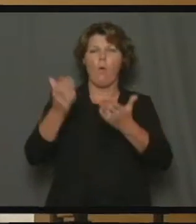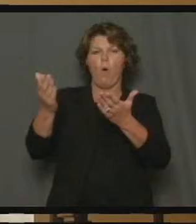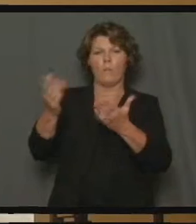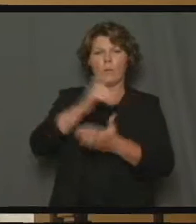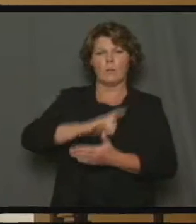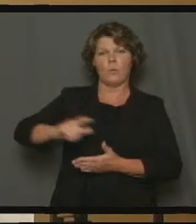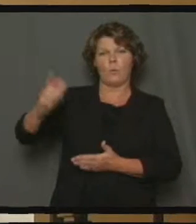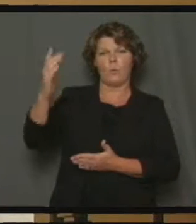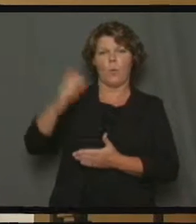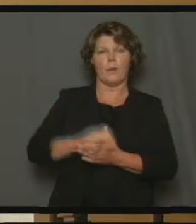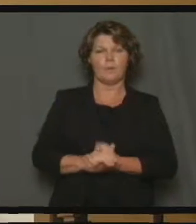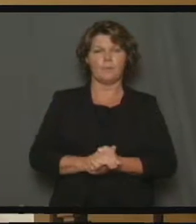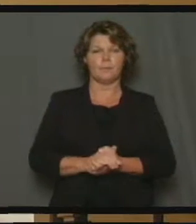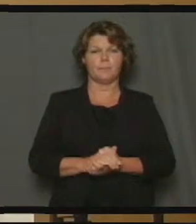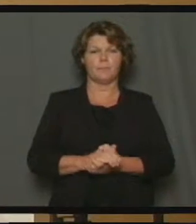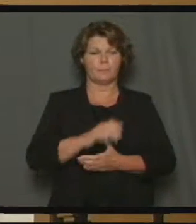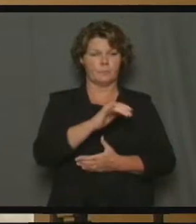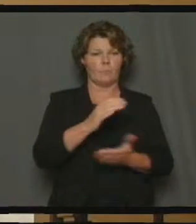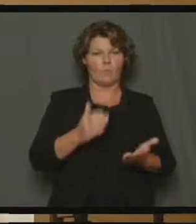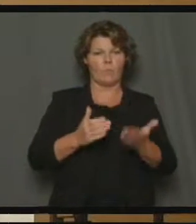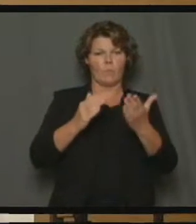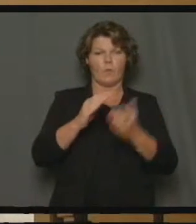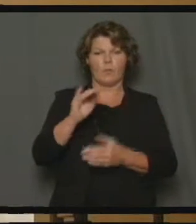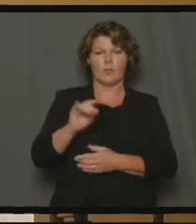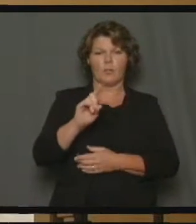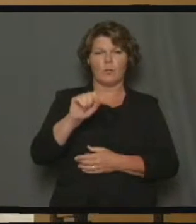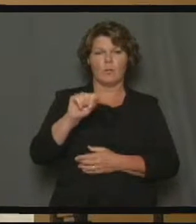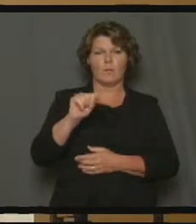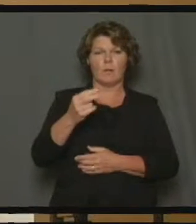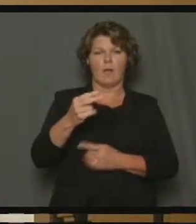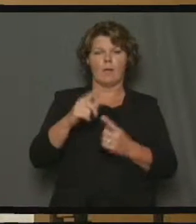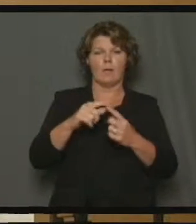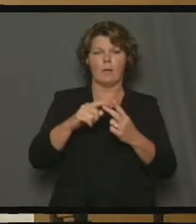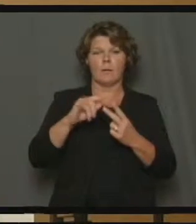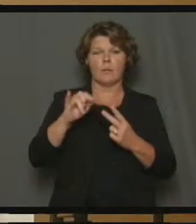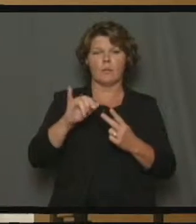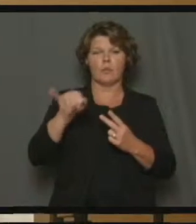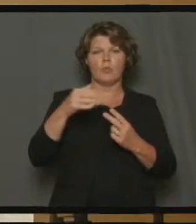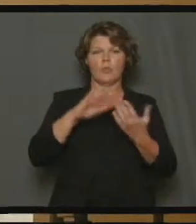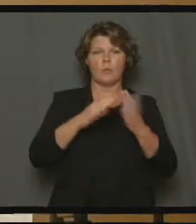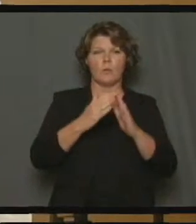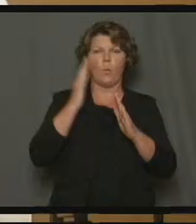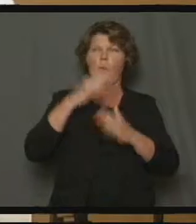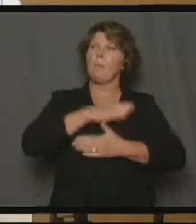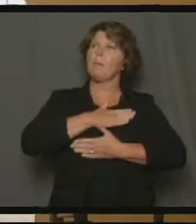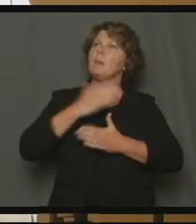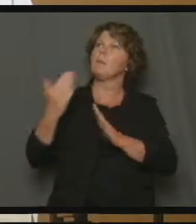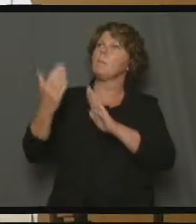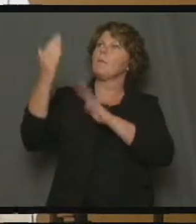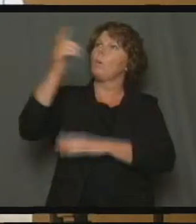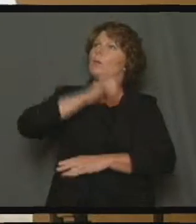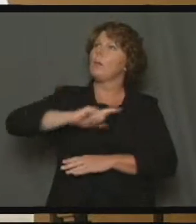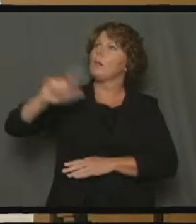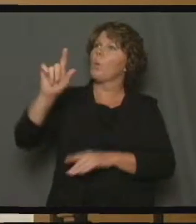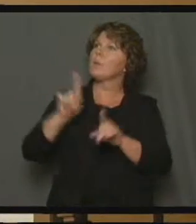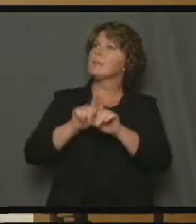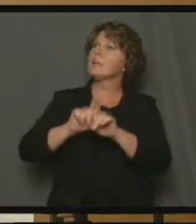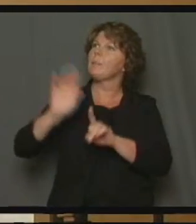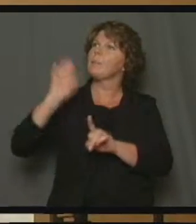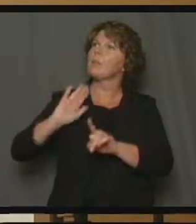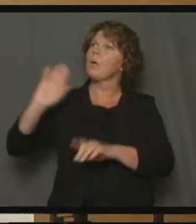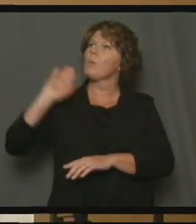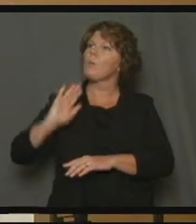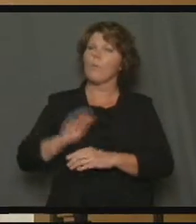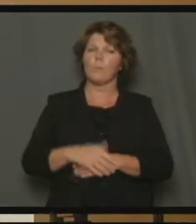Lord. Then the offering of Judah and Jerusalem will be pleasing to the Lord as in the days of old, as in former